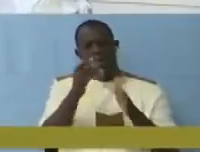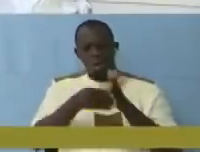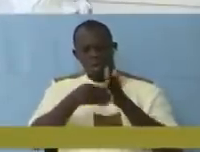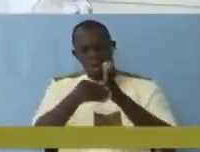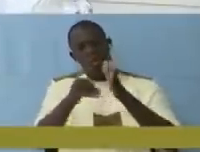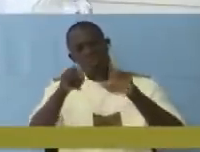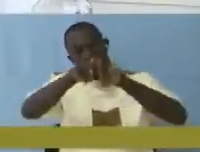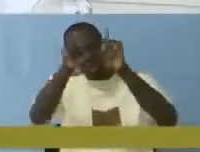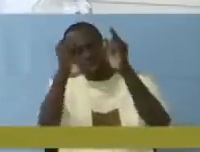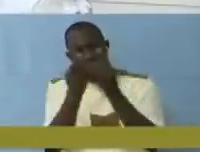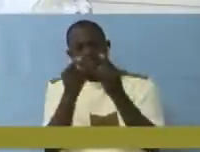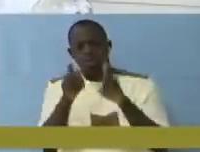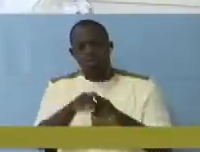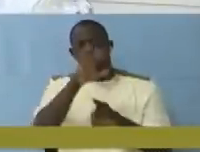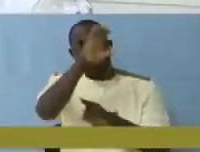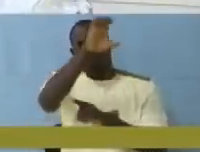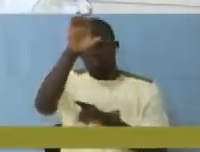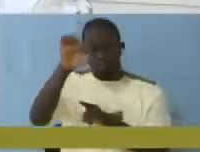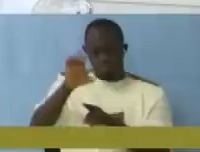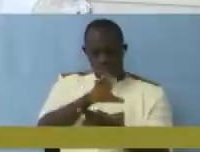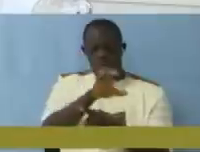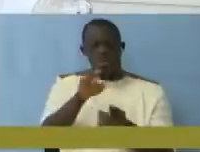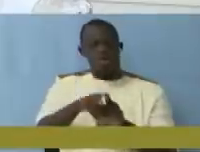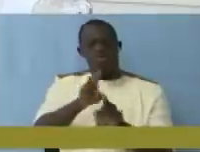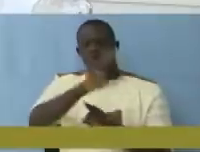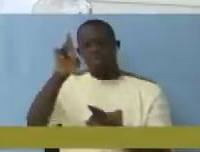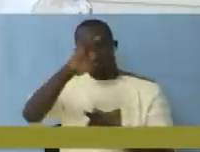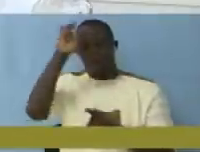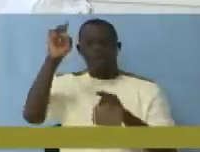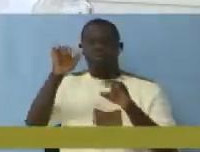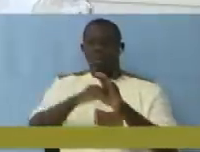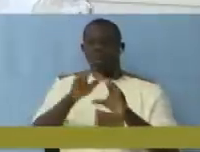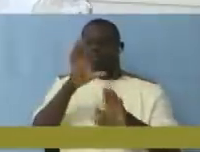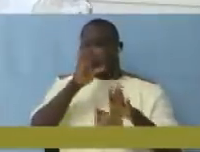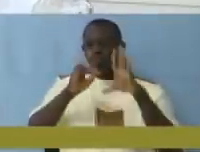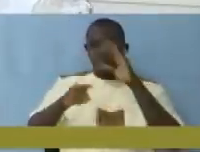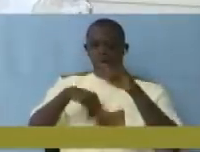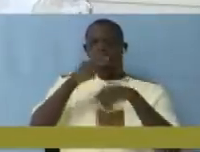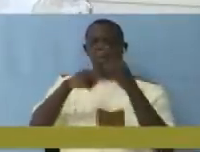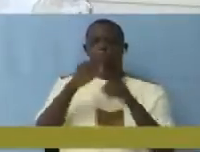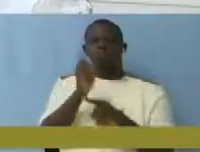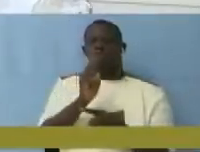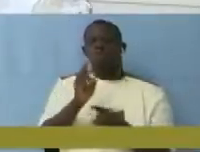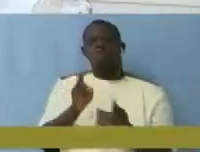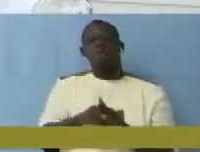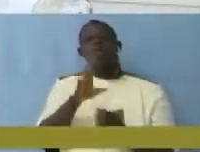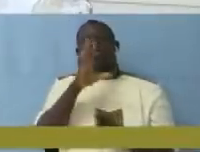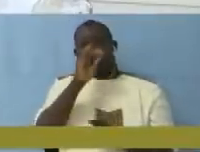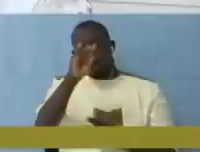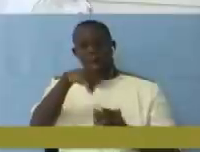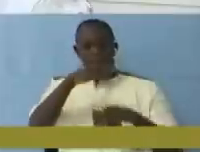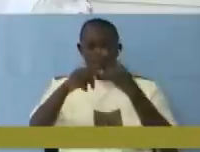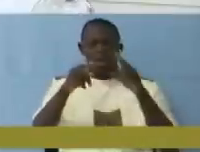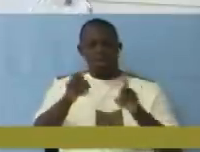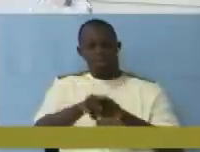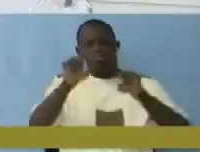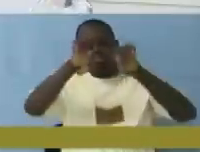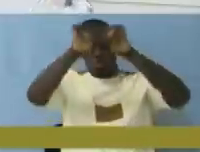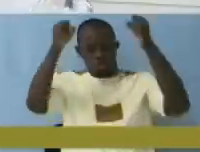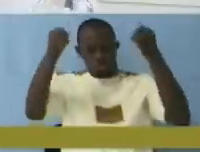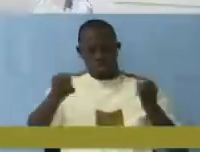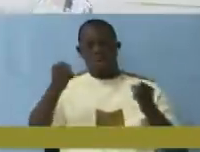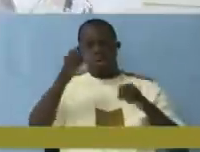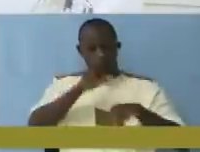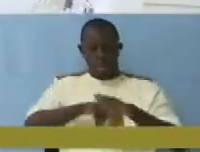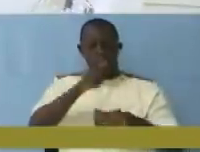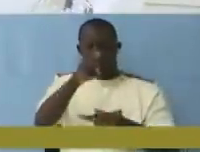can give you the organigram of the No, not the personnel. Not the personnel we're No, I talking mean, about. Mr. We're talking about the structure at This is the what I'm time saying. that you This were is what I'm there. saying. The structure